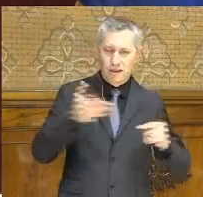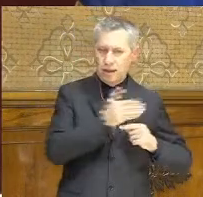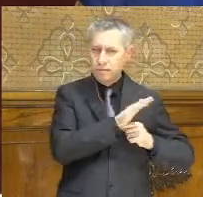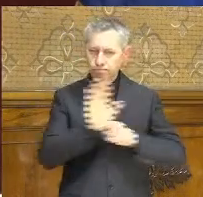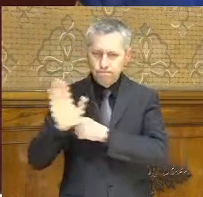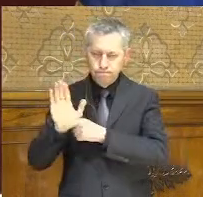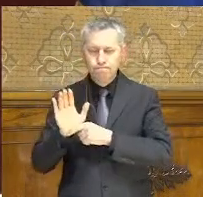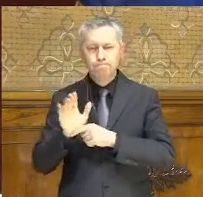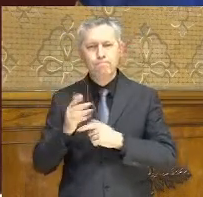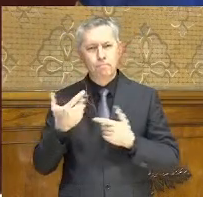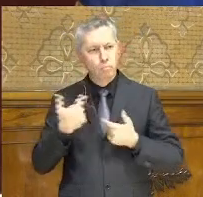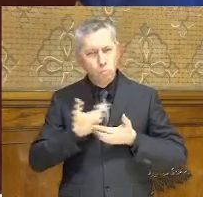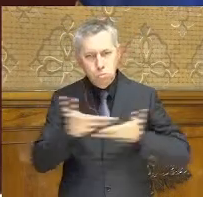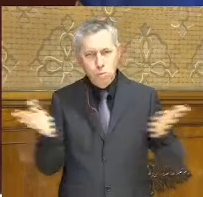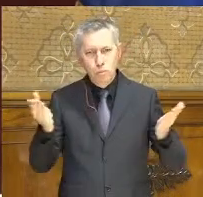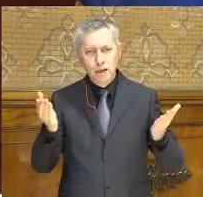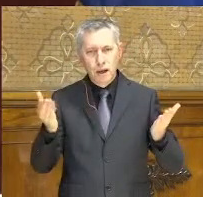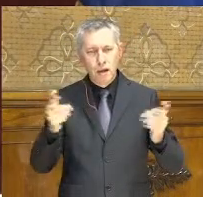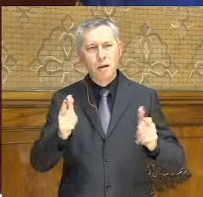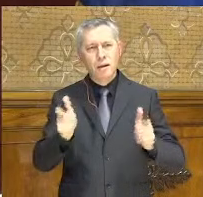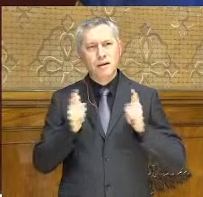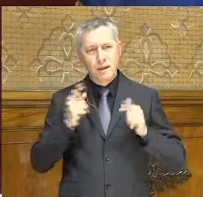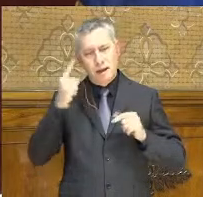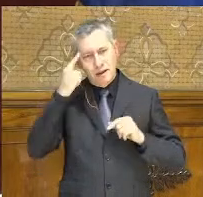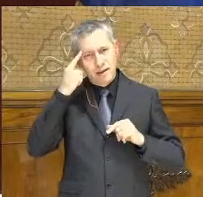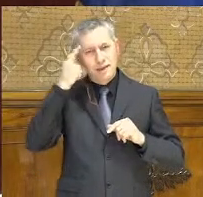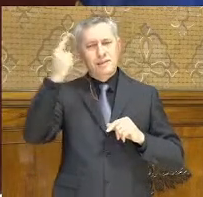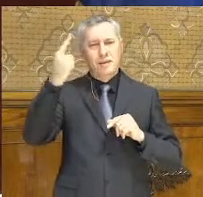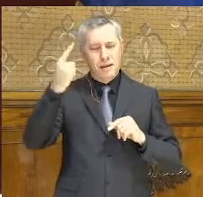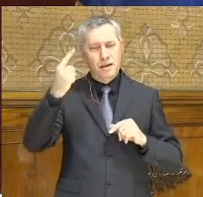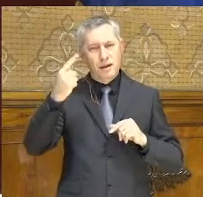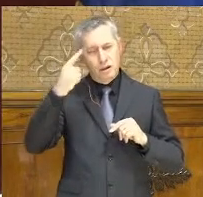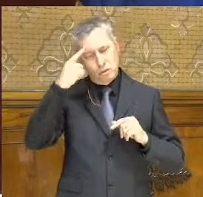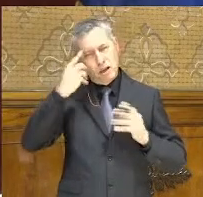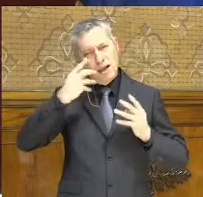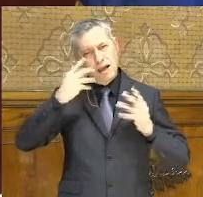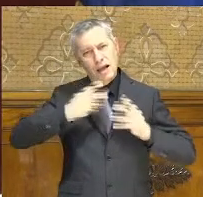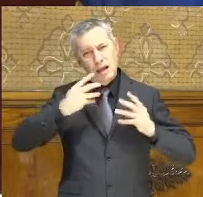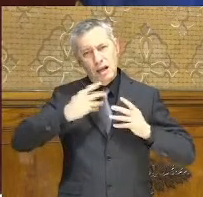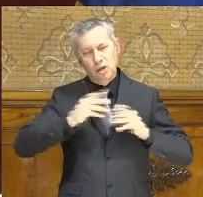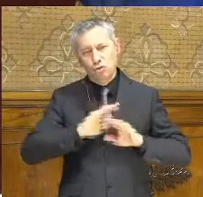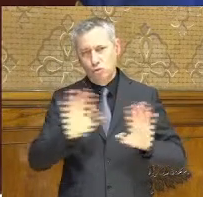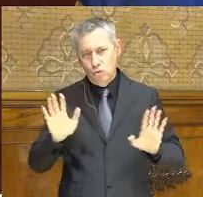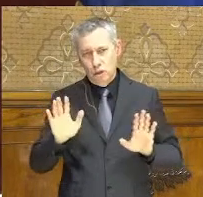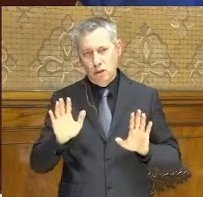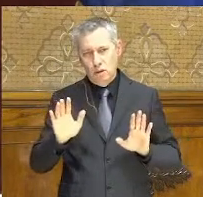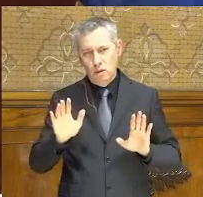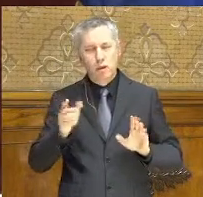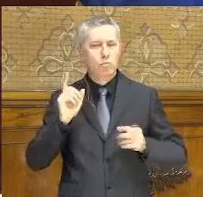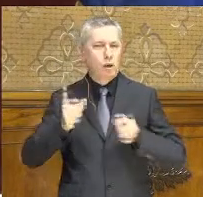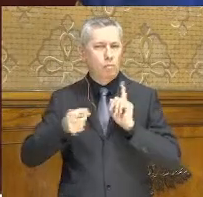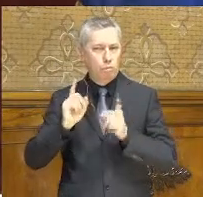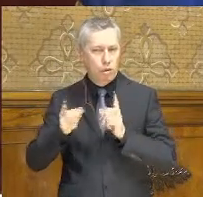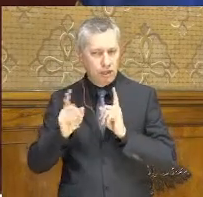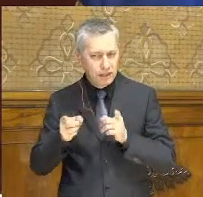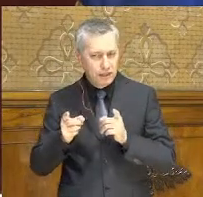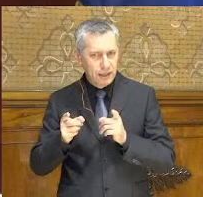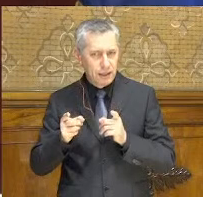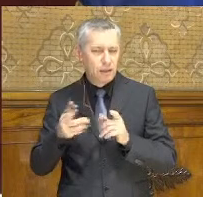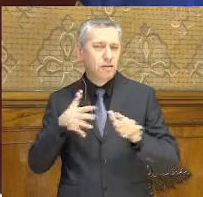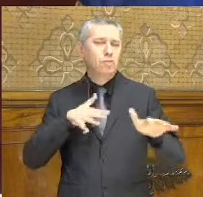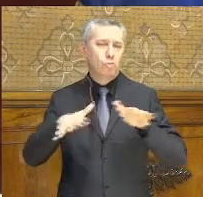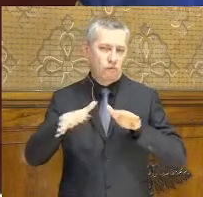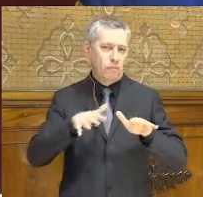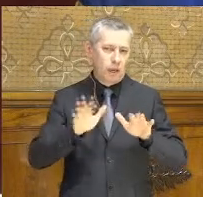itself provides an insight into the raison d'etre of what we call movement politics.